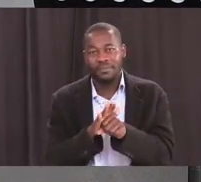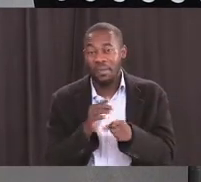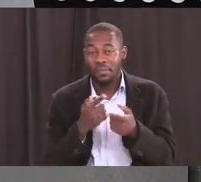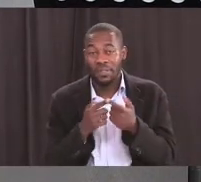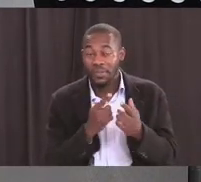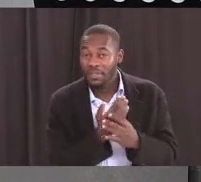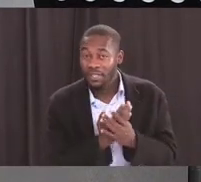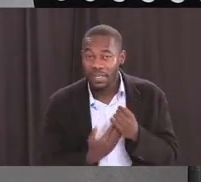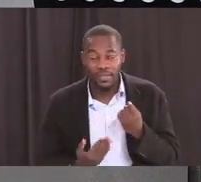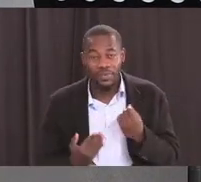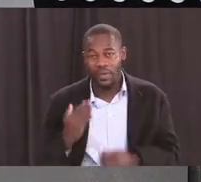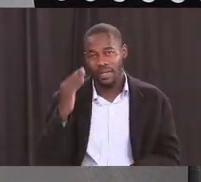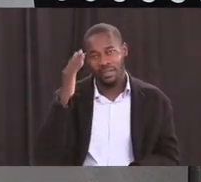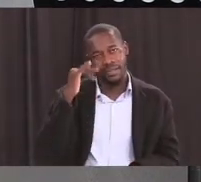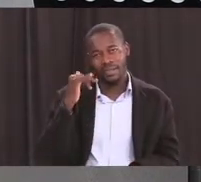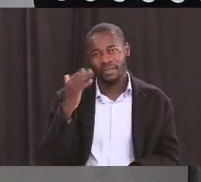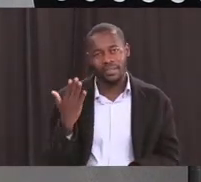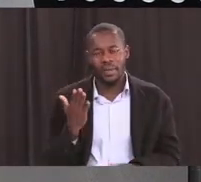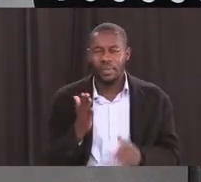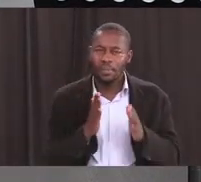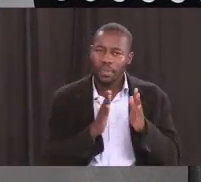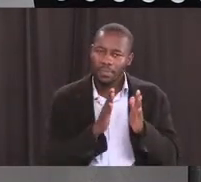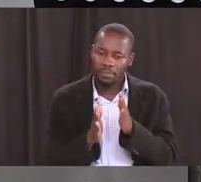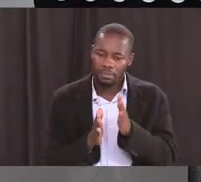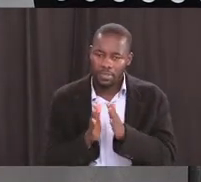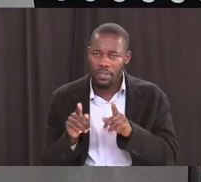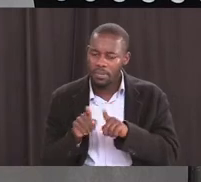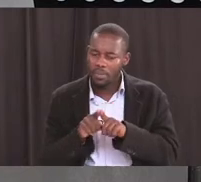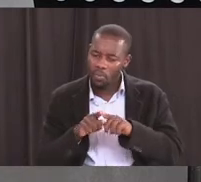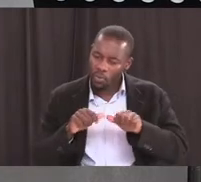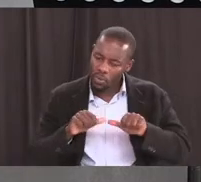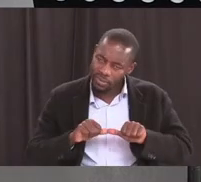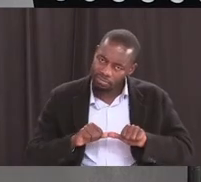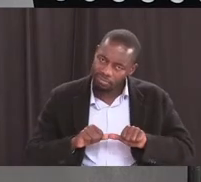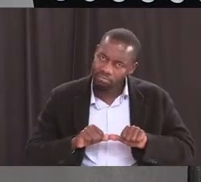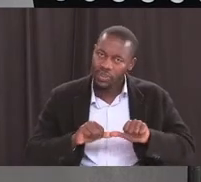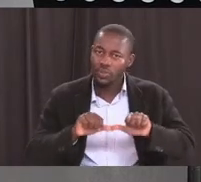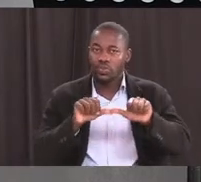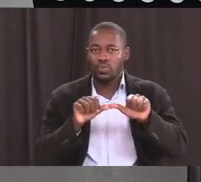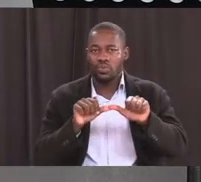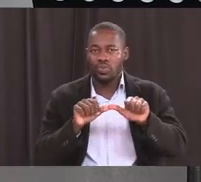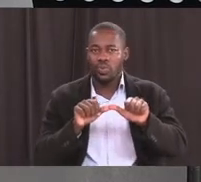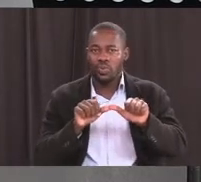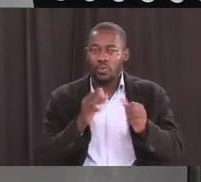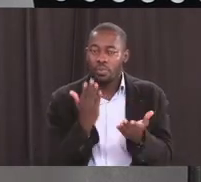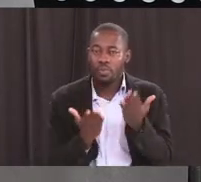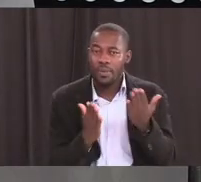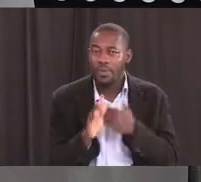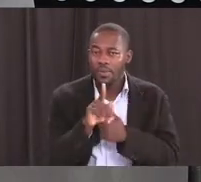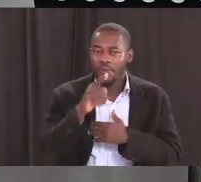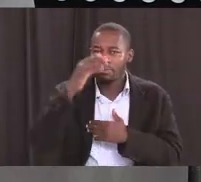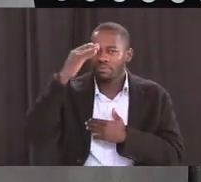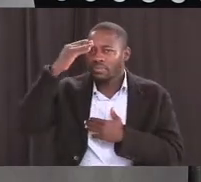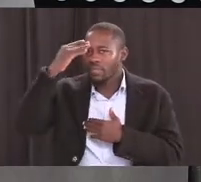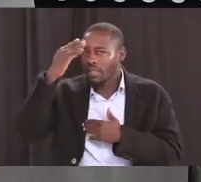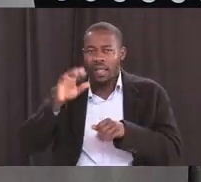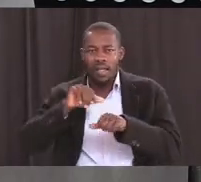to prepare and move forward, even if we don't know God's full plan for our life and family.